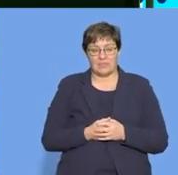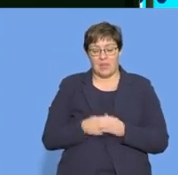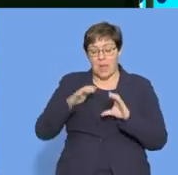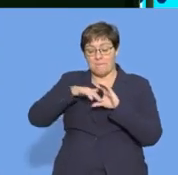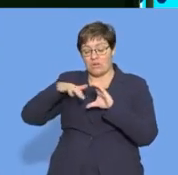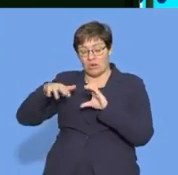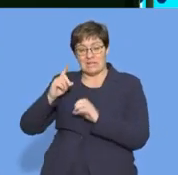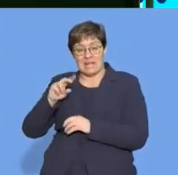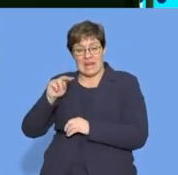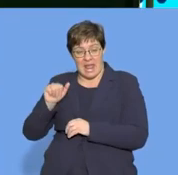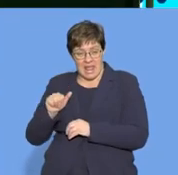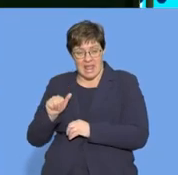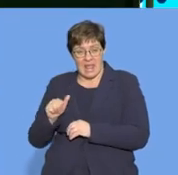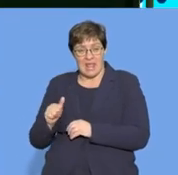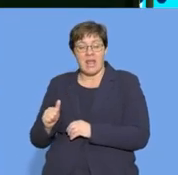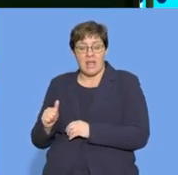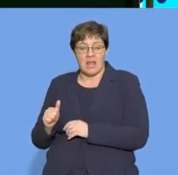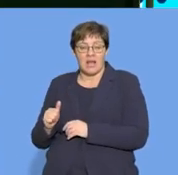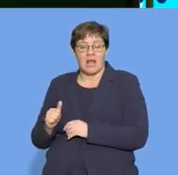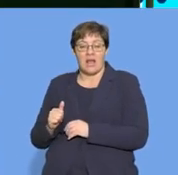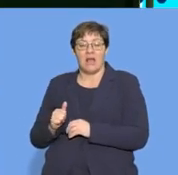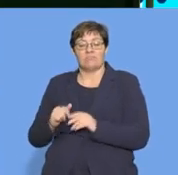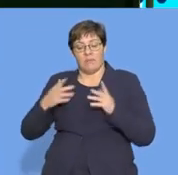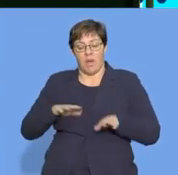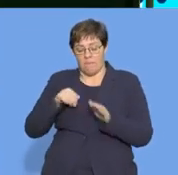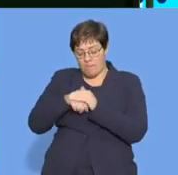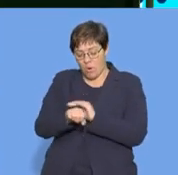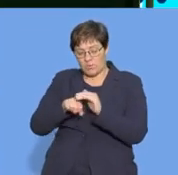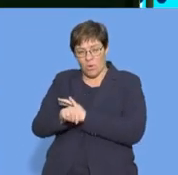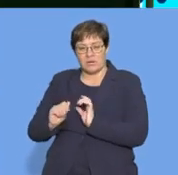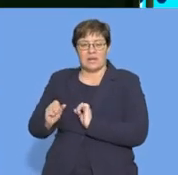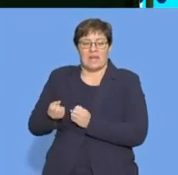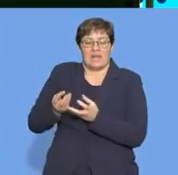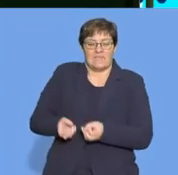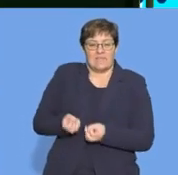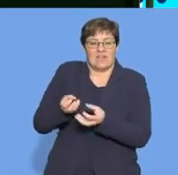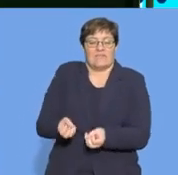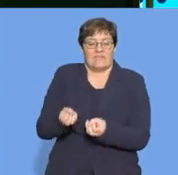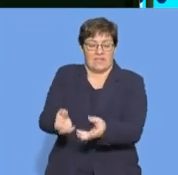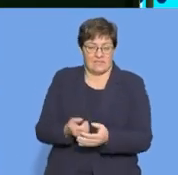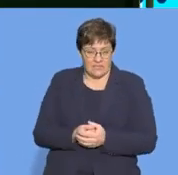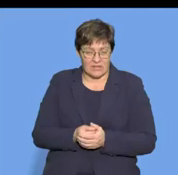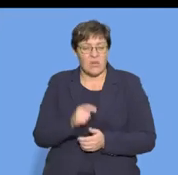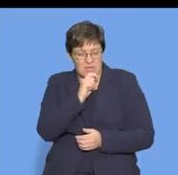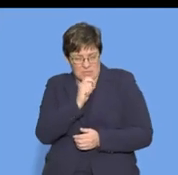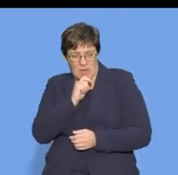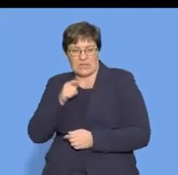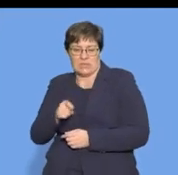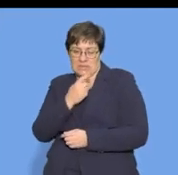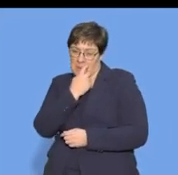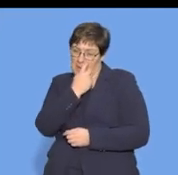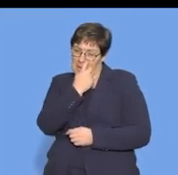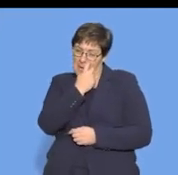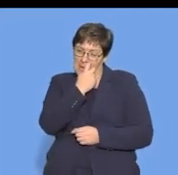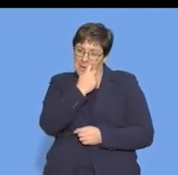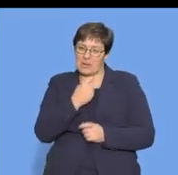that mitochondrial DNA is passed down in the maternal line. So mitochondrial DNA is used,